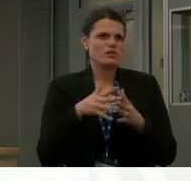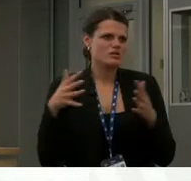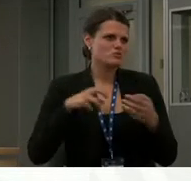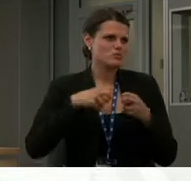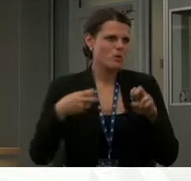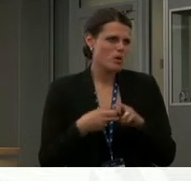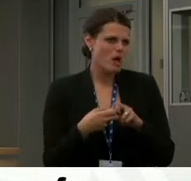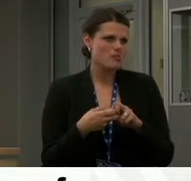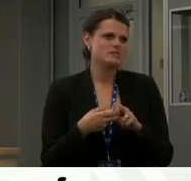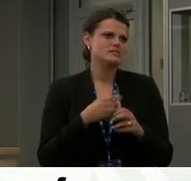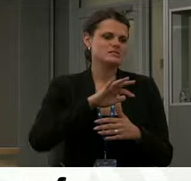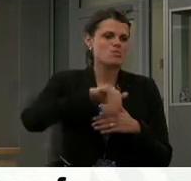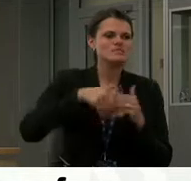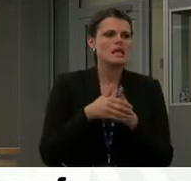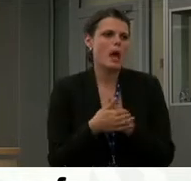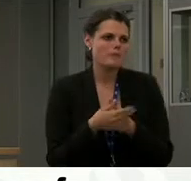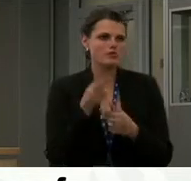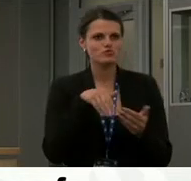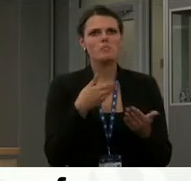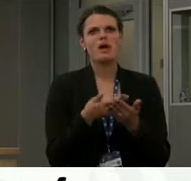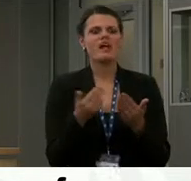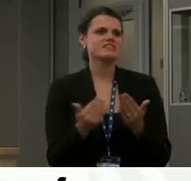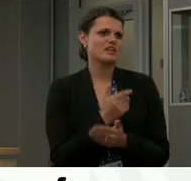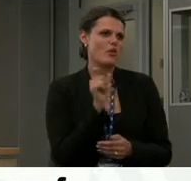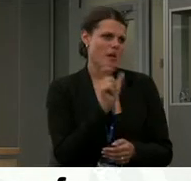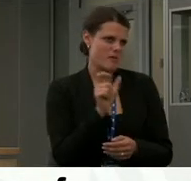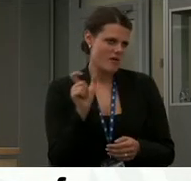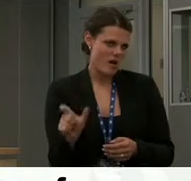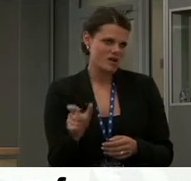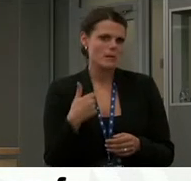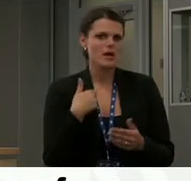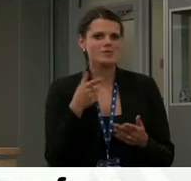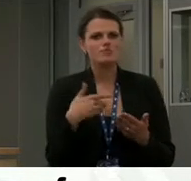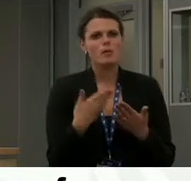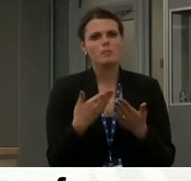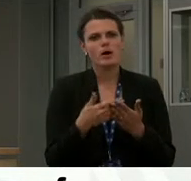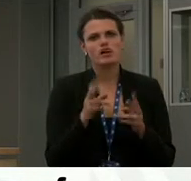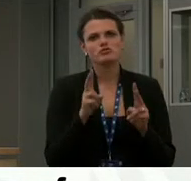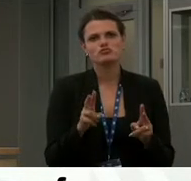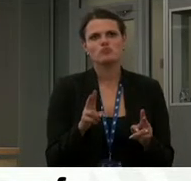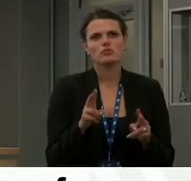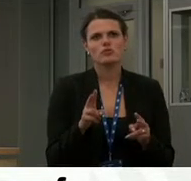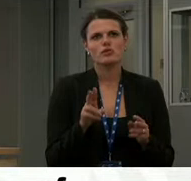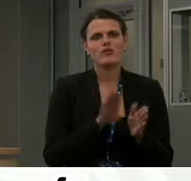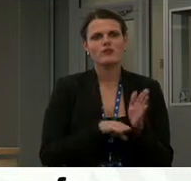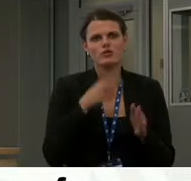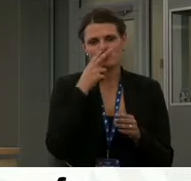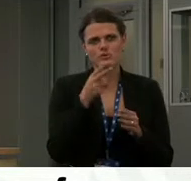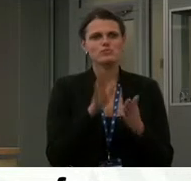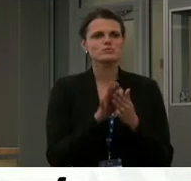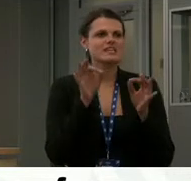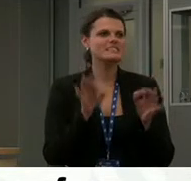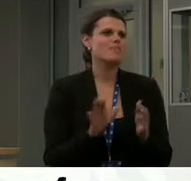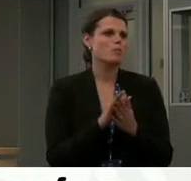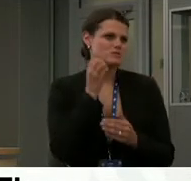approaches repackaged and presented with new names. I will illustrate this by looking briefly at the right to